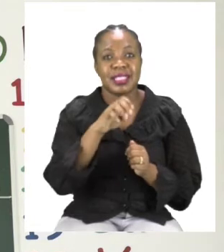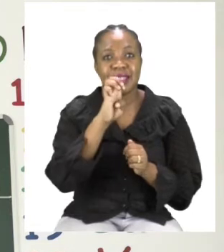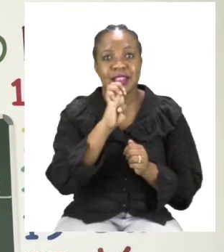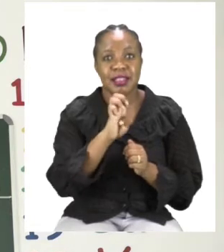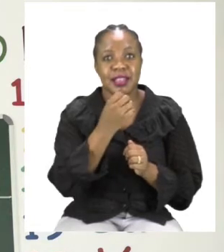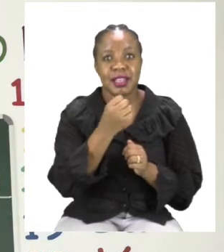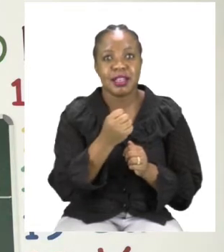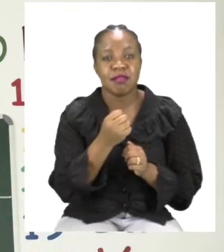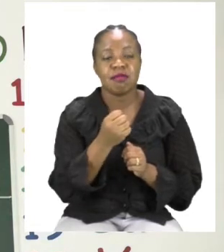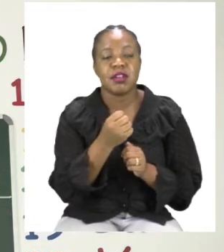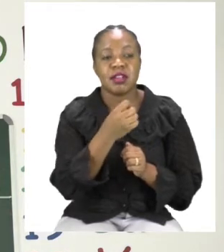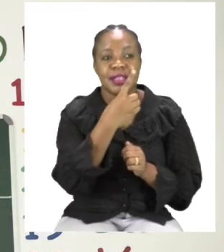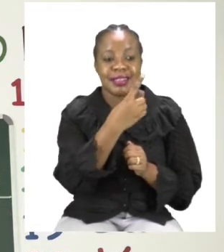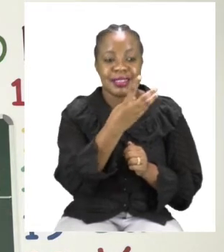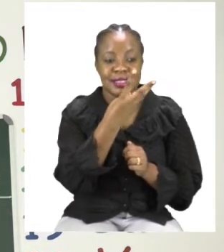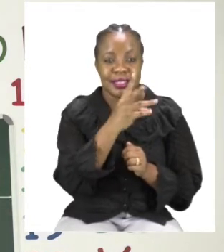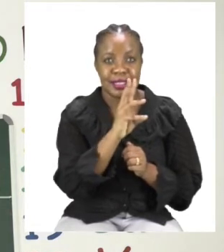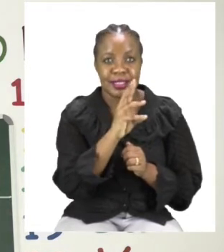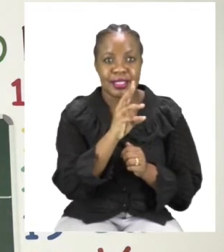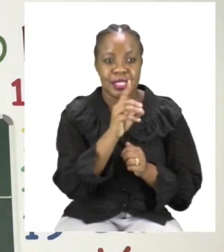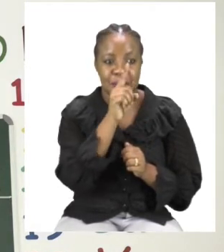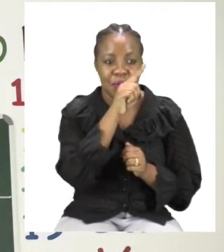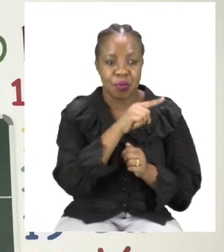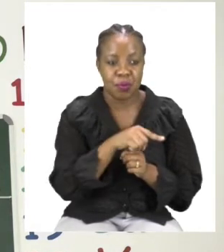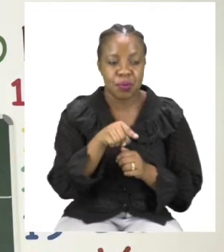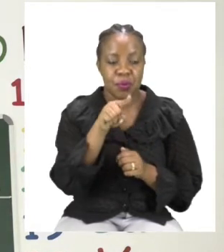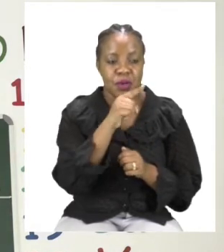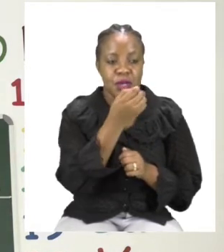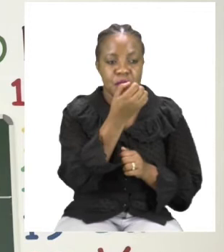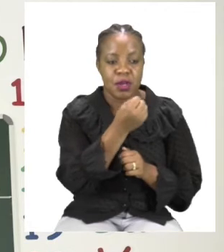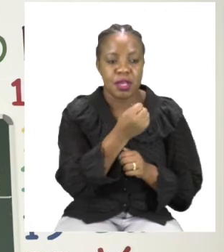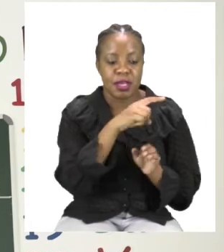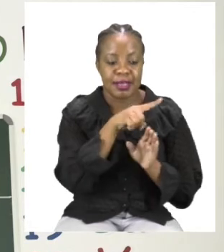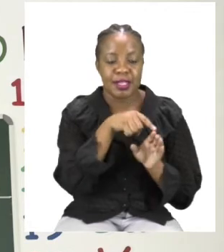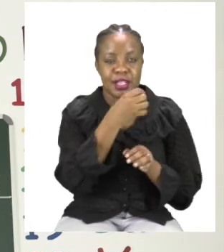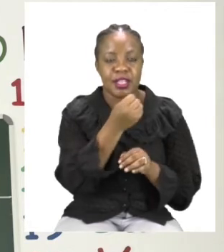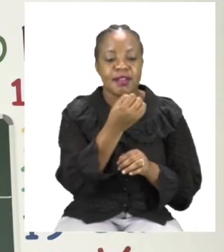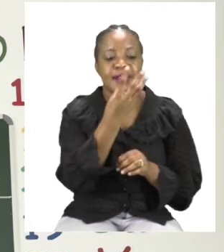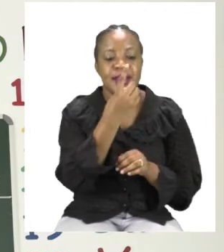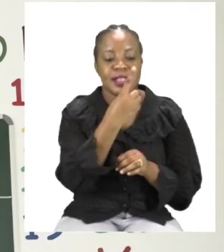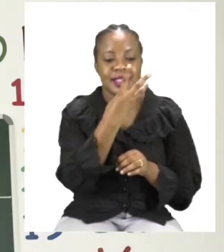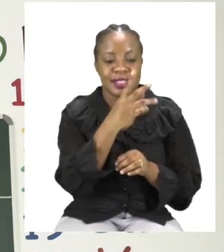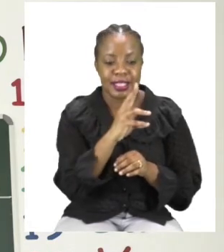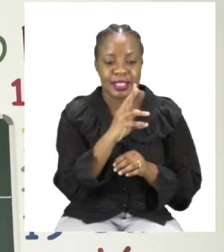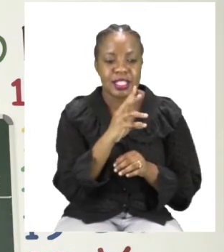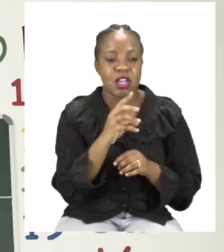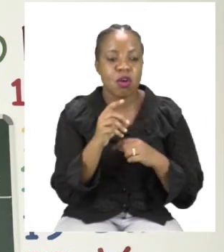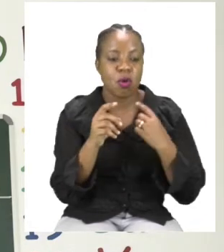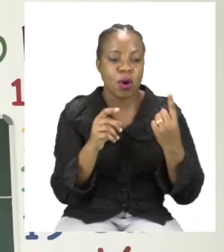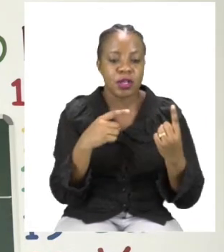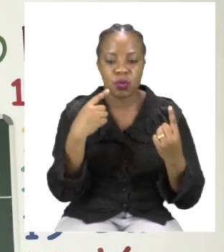2 boxes because I want us to share it equally. We're going to count. When we put 1